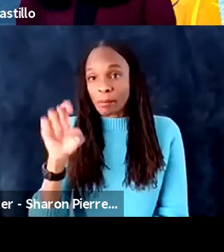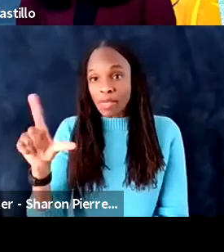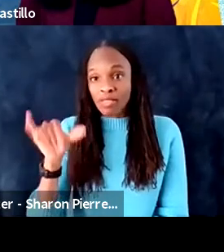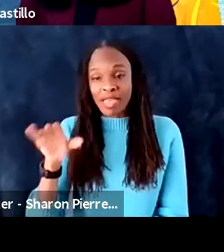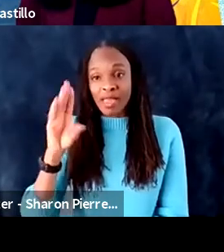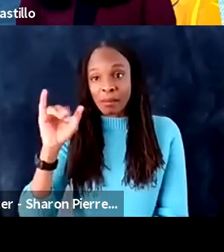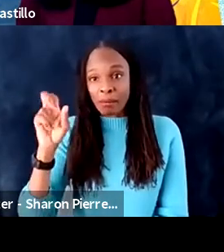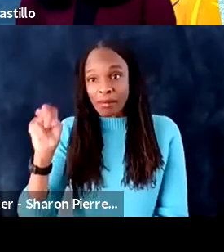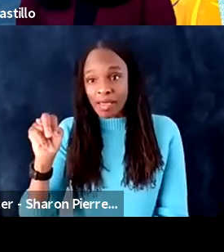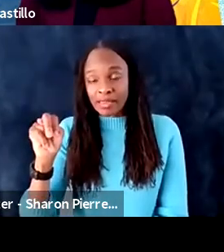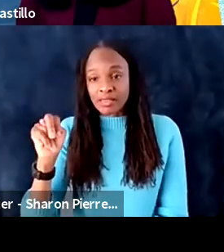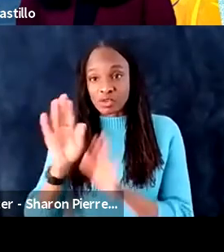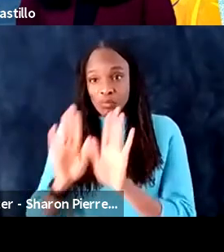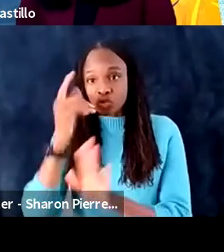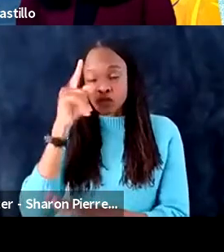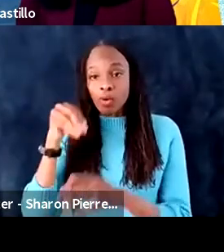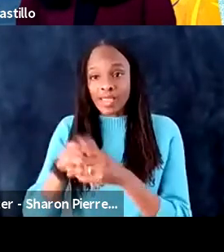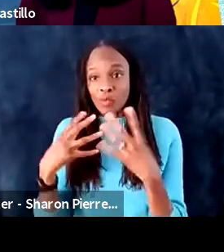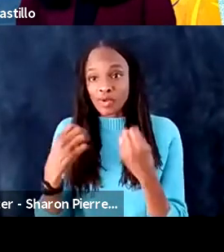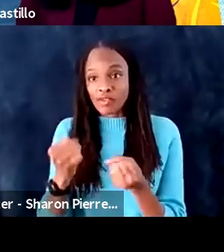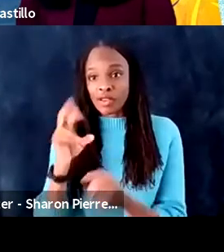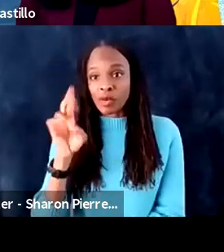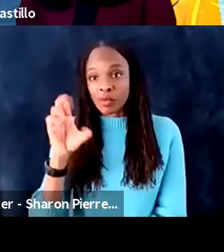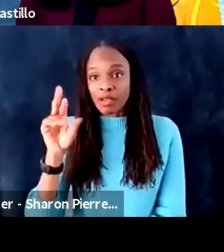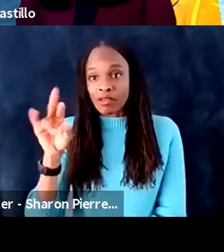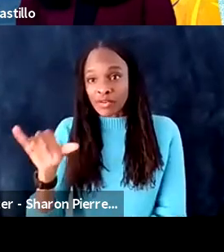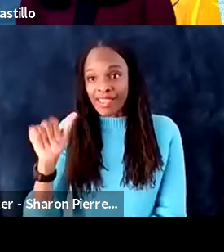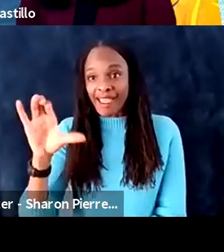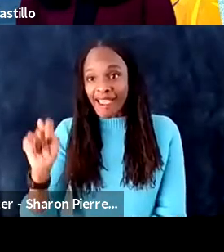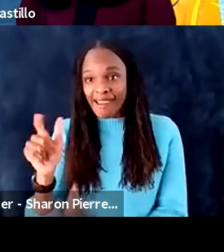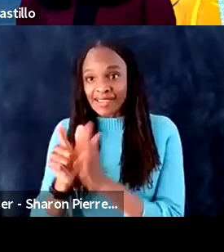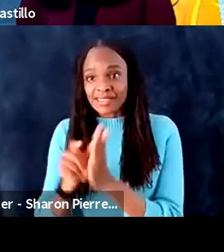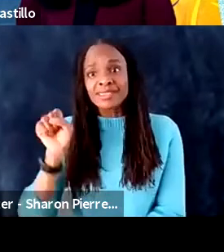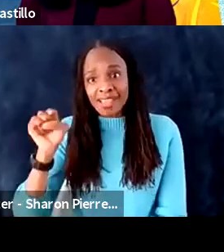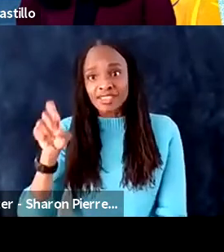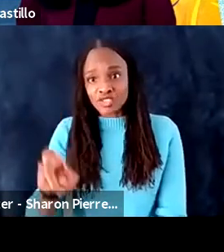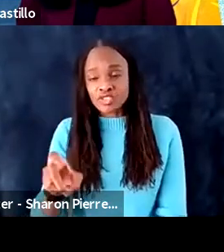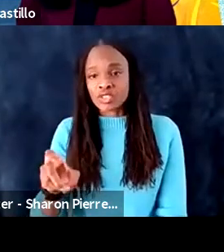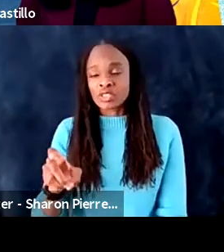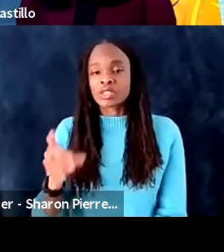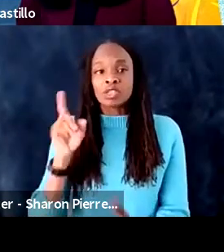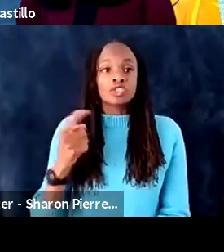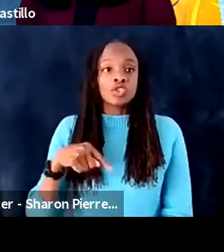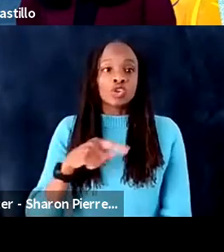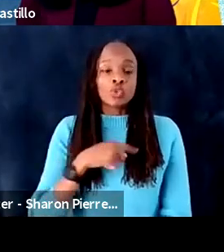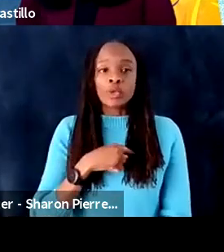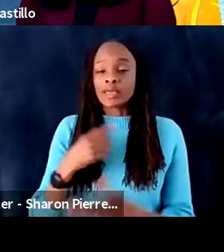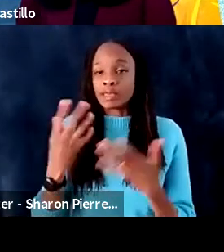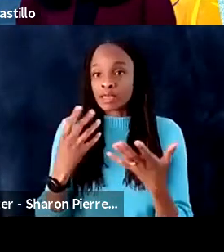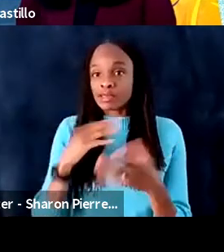Recovery Act? Absolutely. Should we be doing this like we electrified the United States in